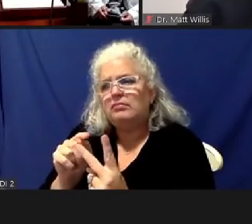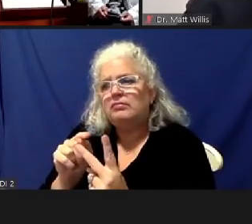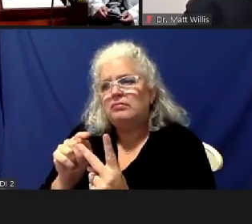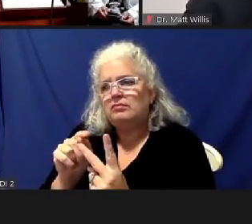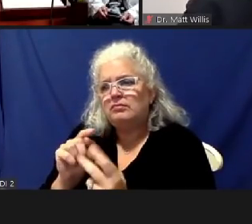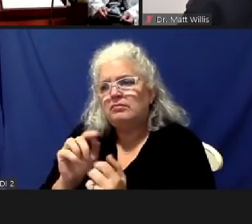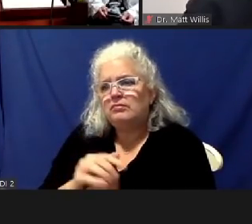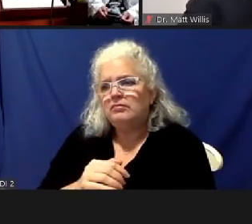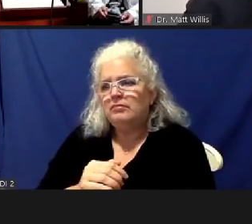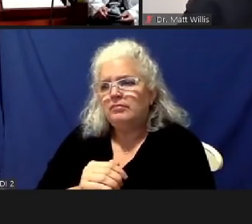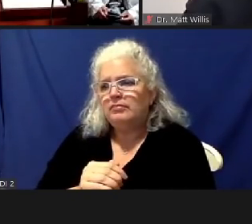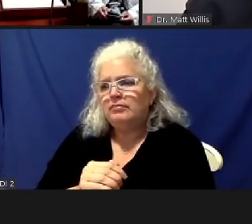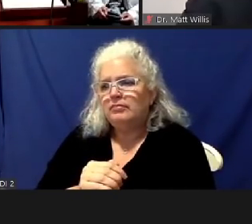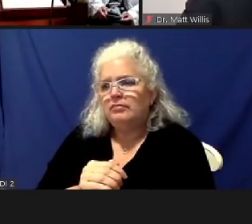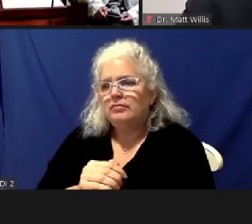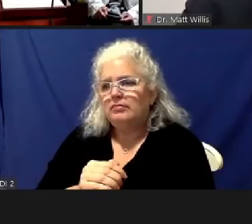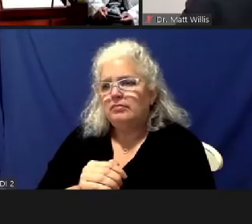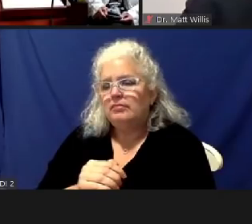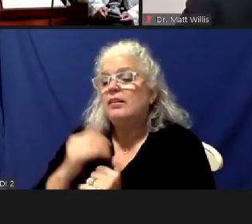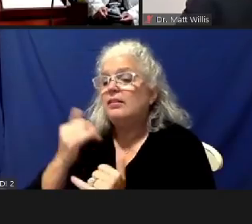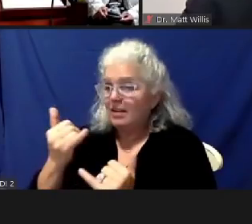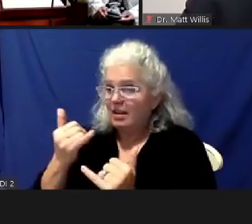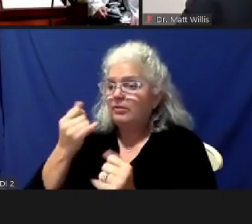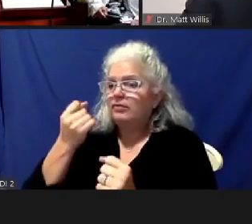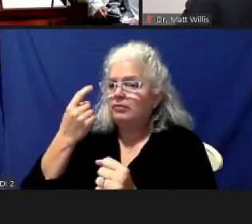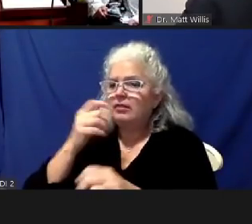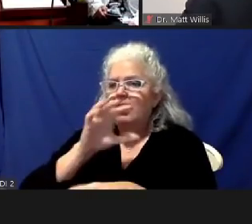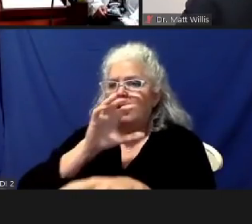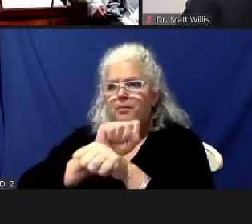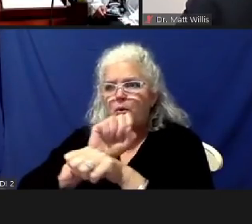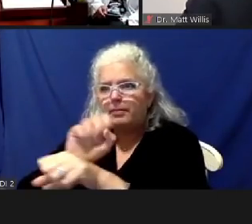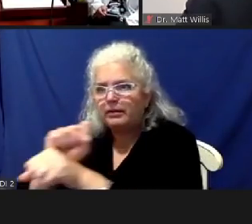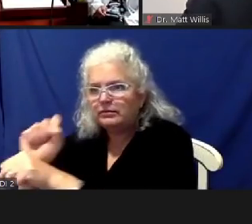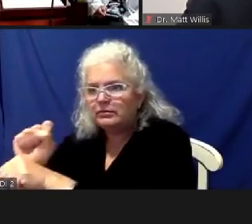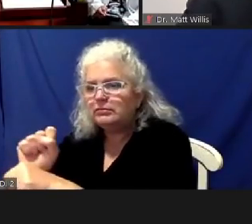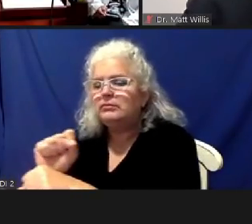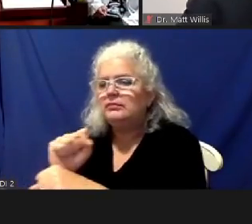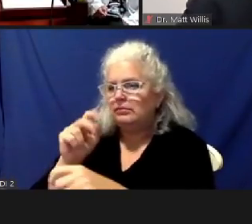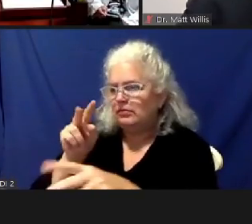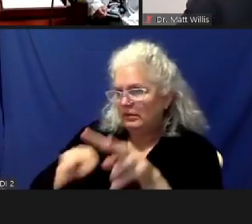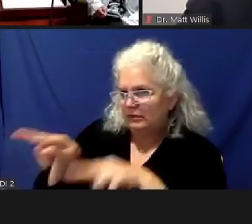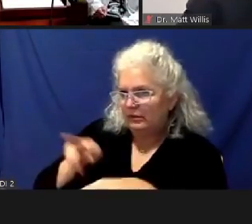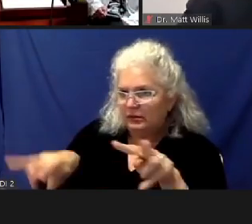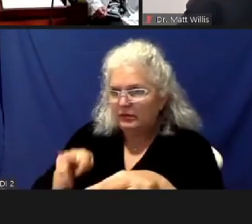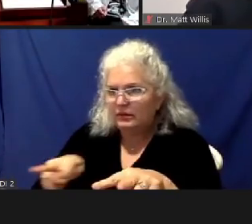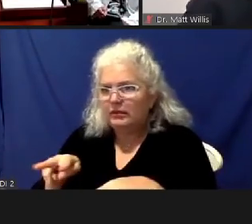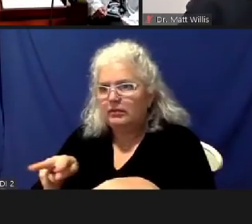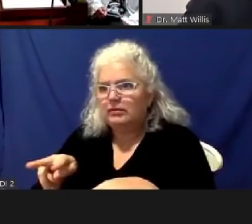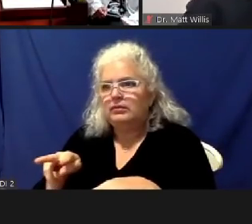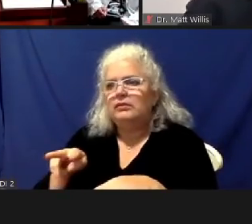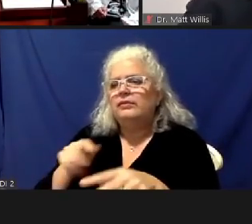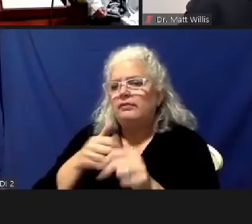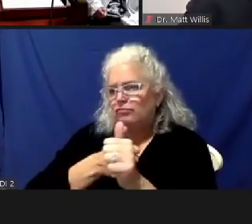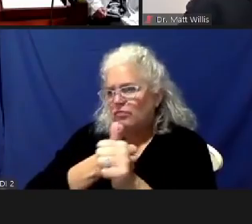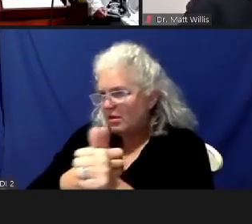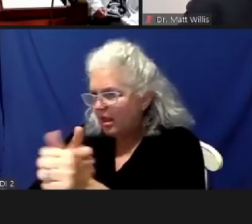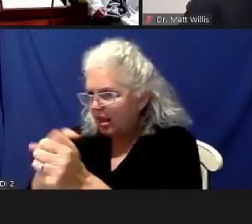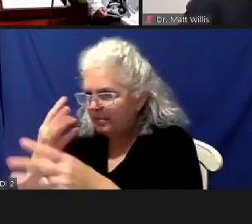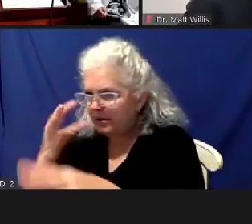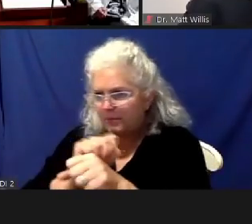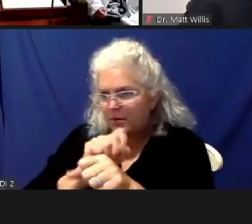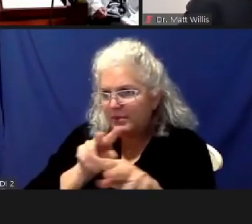is tracking folks that we have vaccinated, you know, in the past and allowing those second dose appointments to